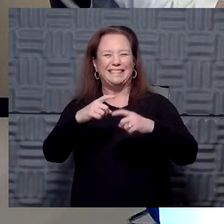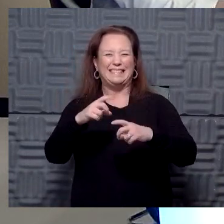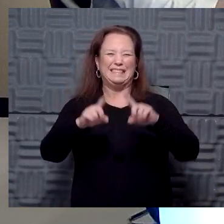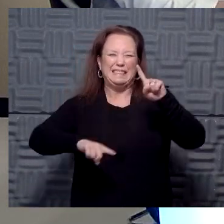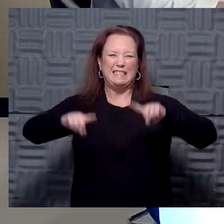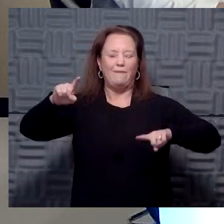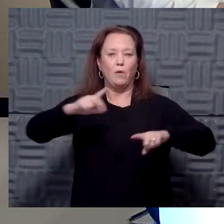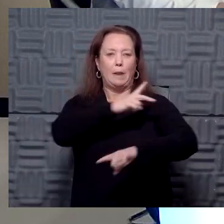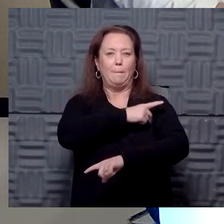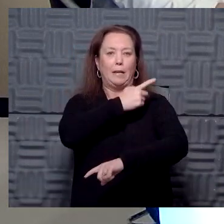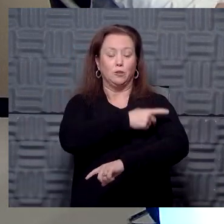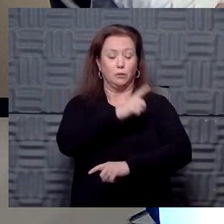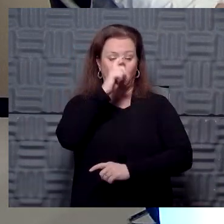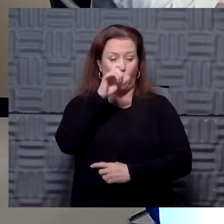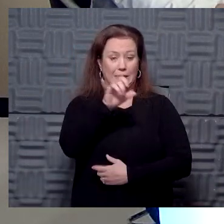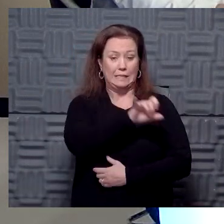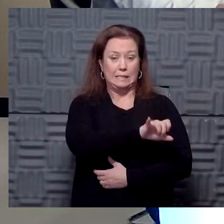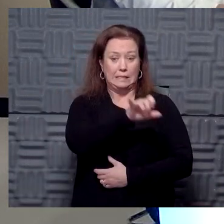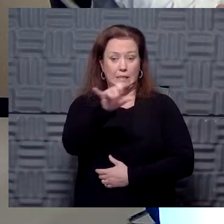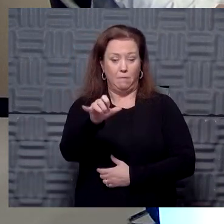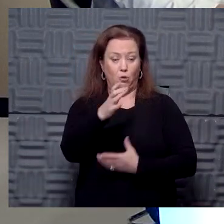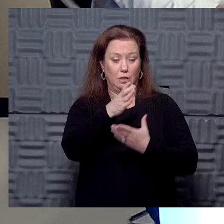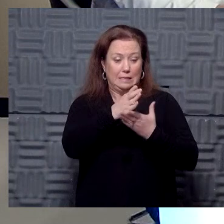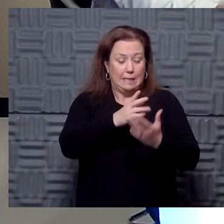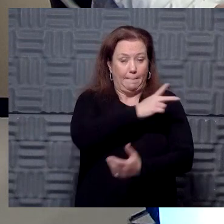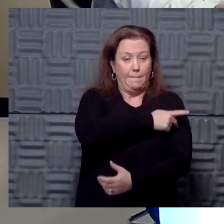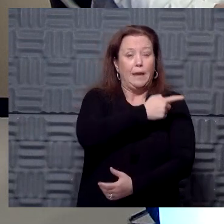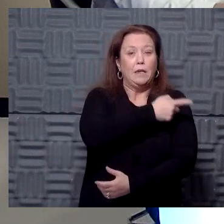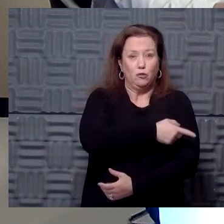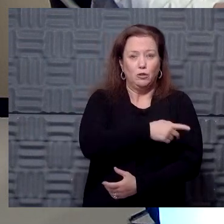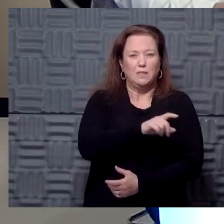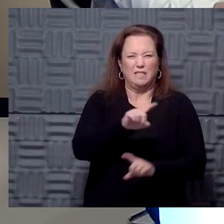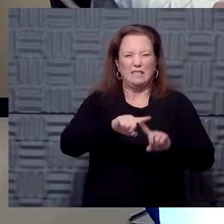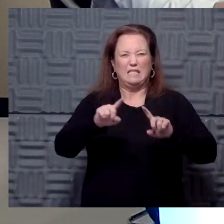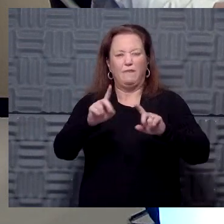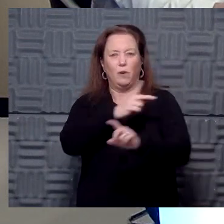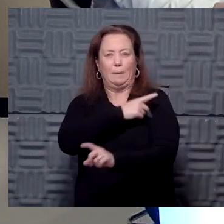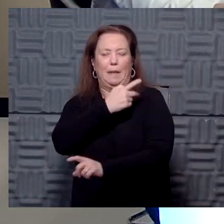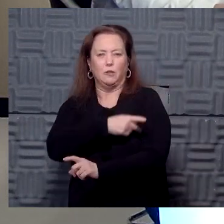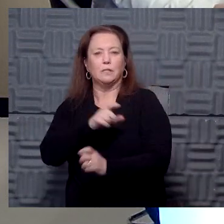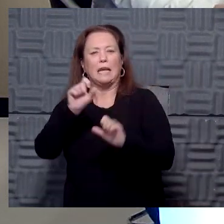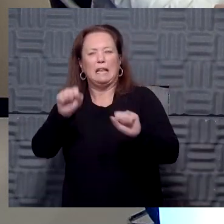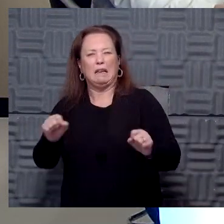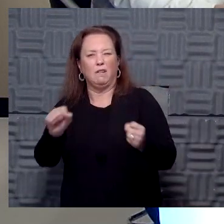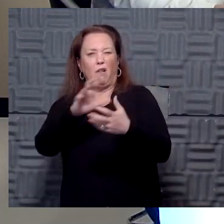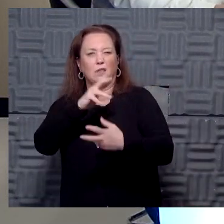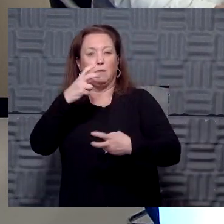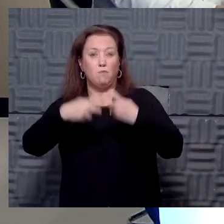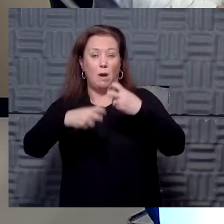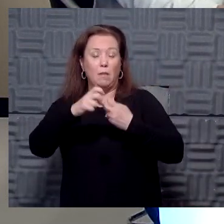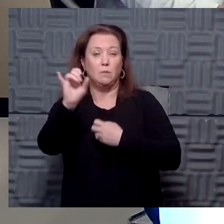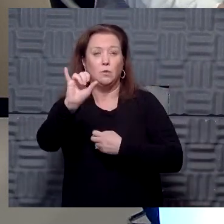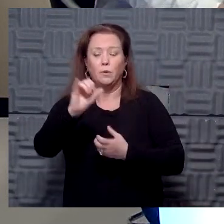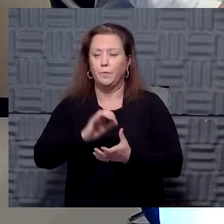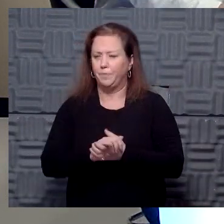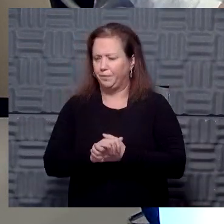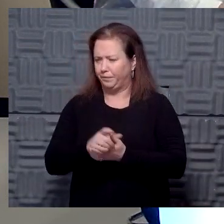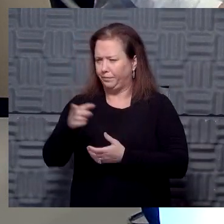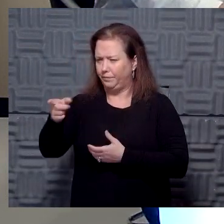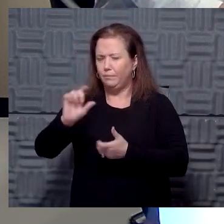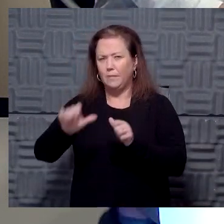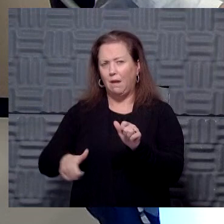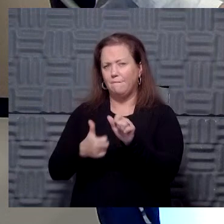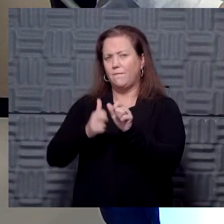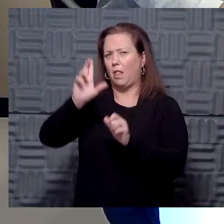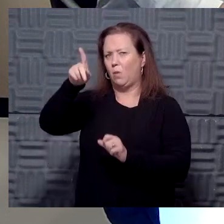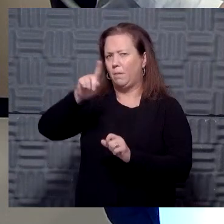from patient to patient. And you just got to get rid of all the other antigens in the pooled sera and things that could cause trouble. Yeah. So. How important, follow-up for